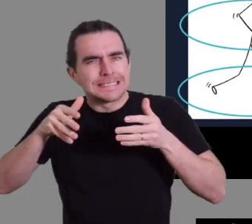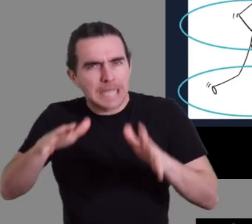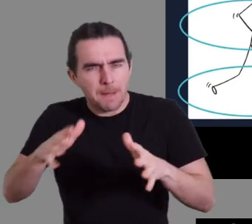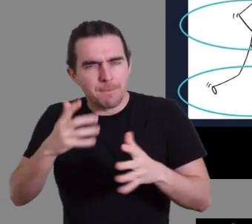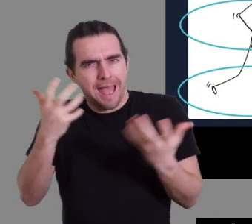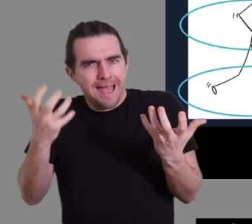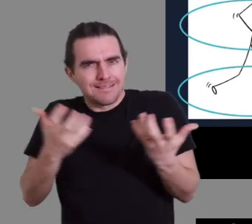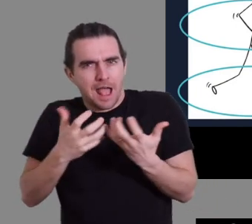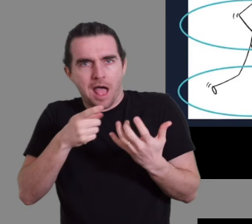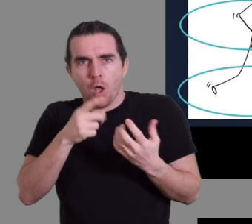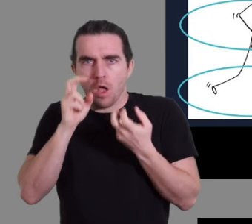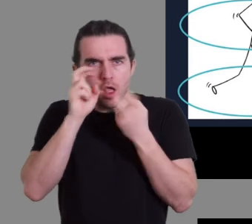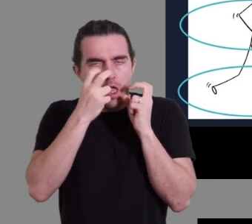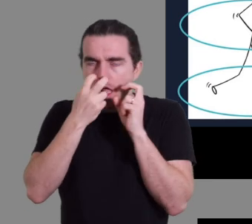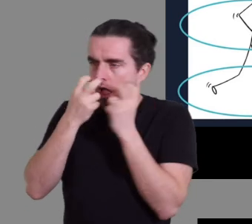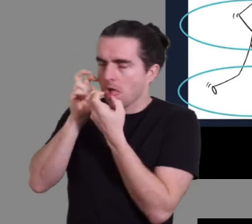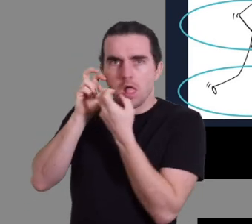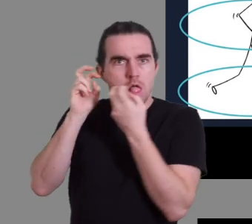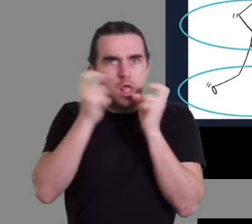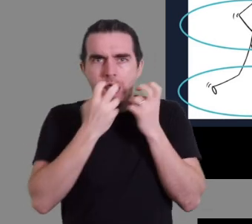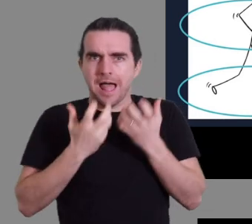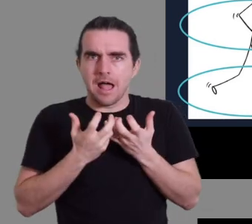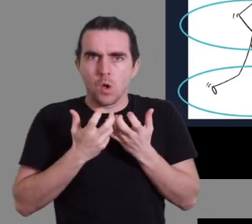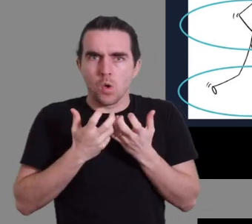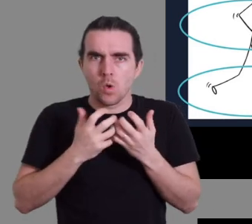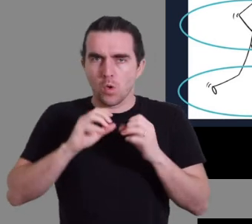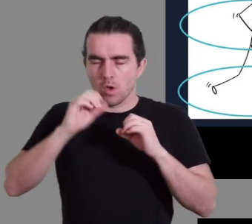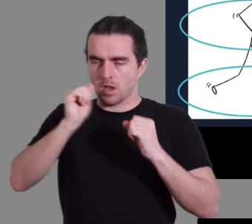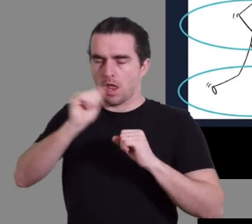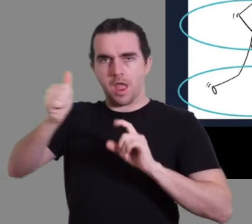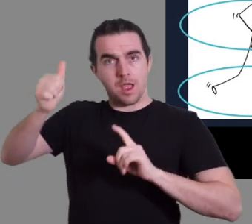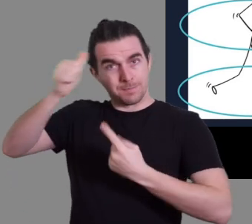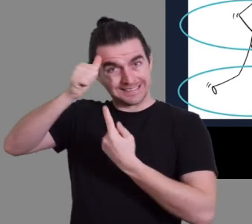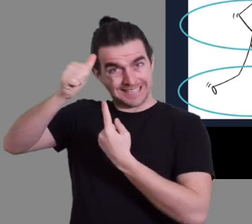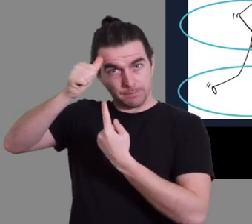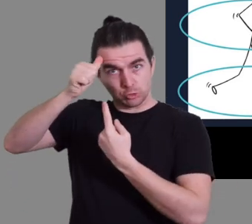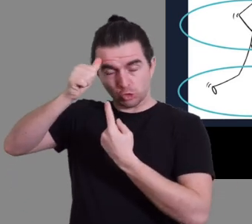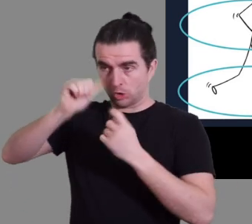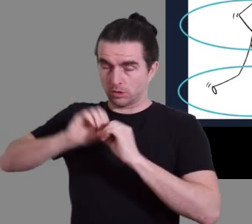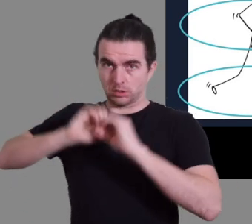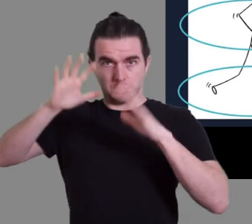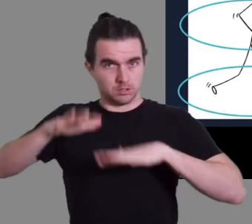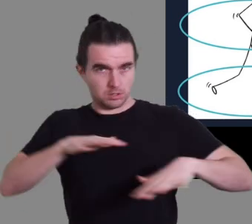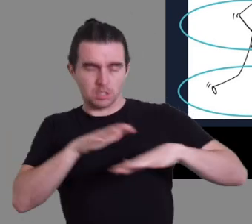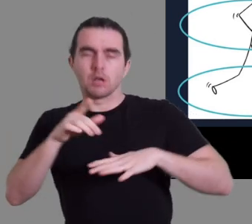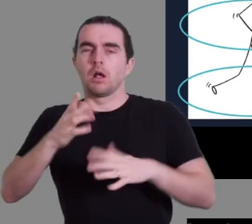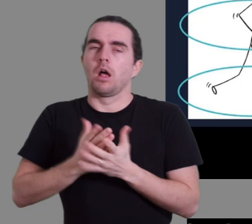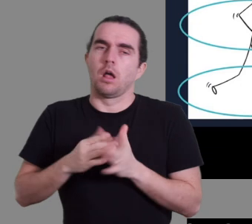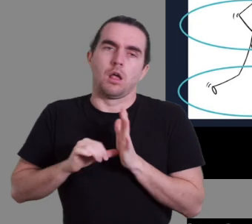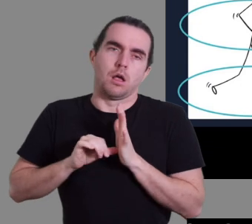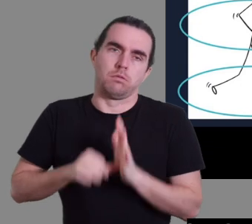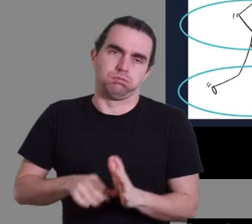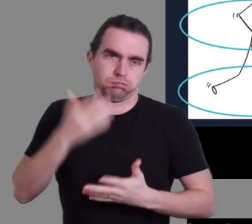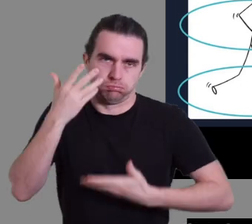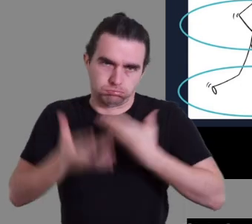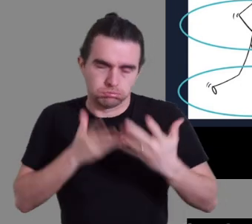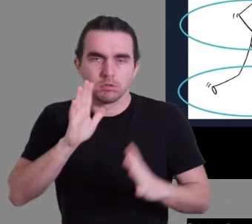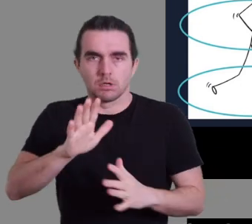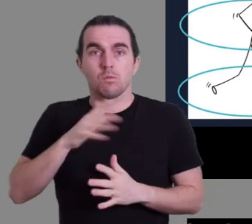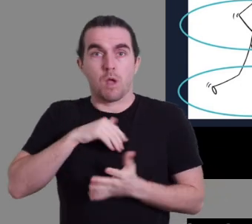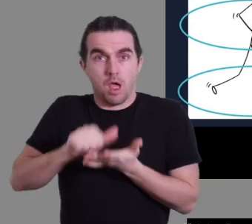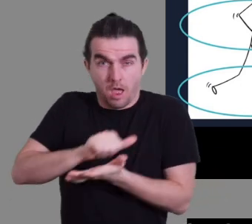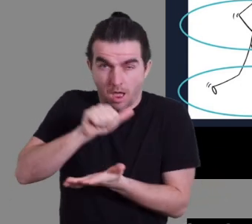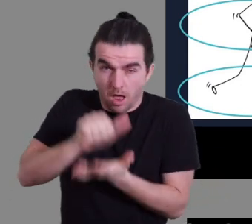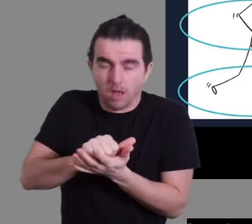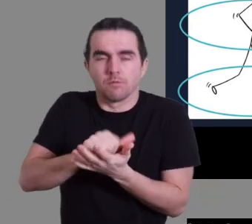systematically look at the scanning, perceptual, and movement skills of the players. So this, again, is difficult. It takes time. In order